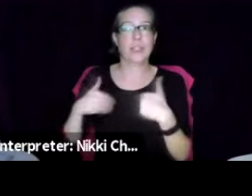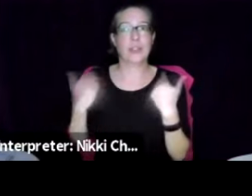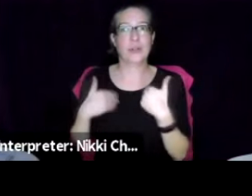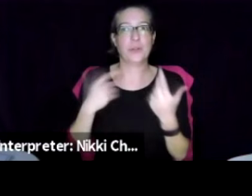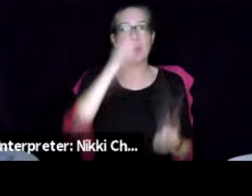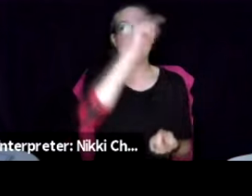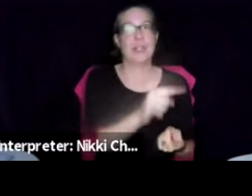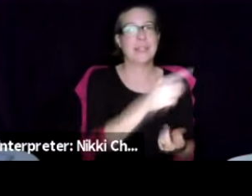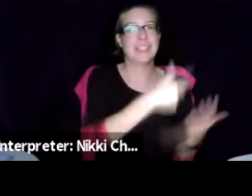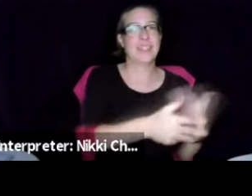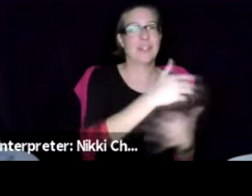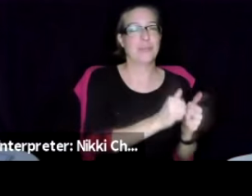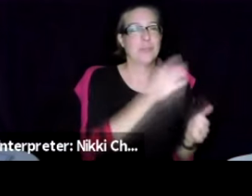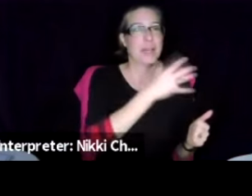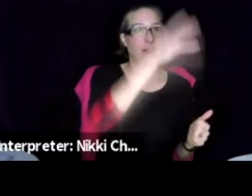parents.